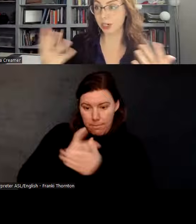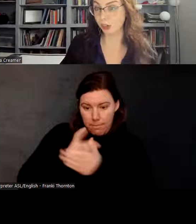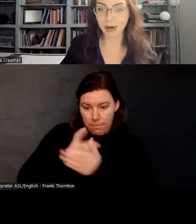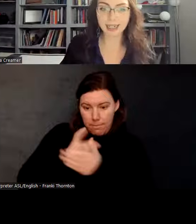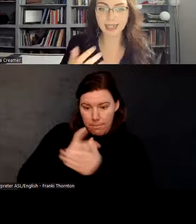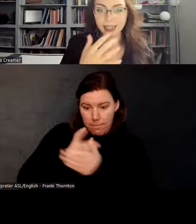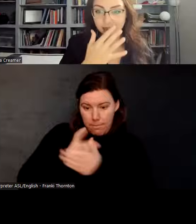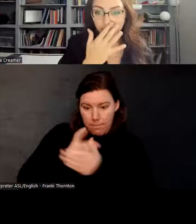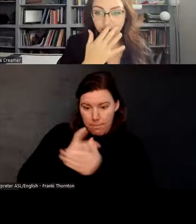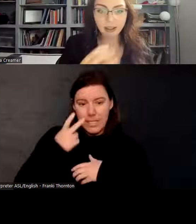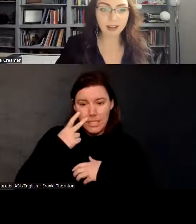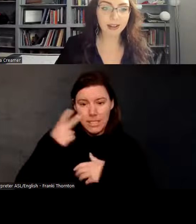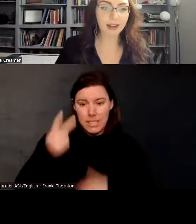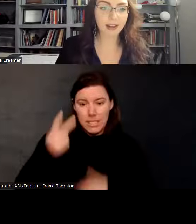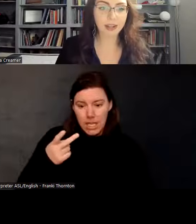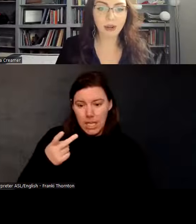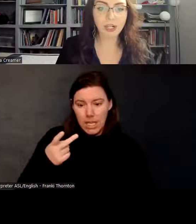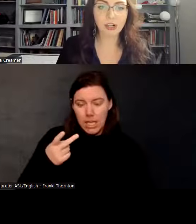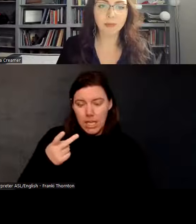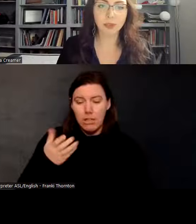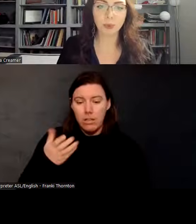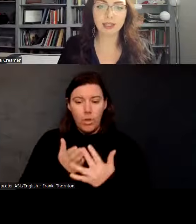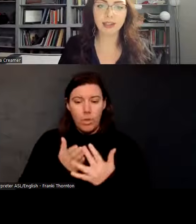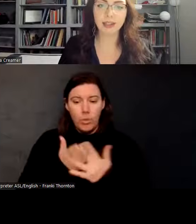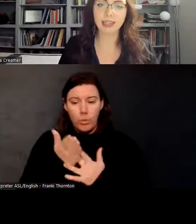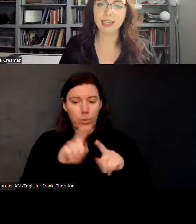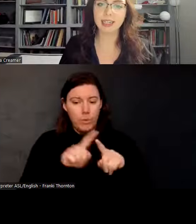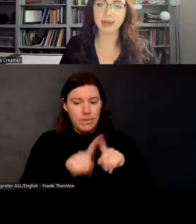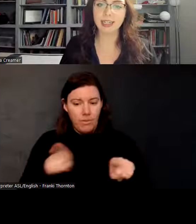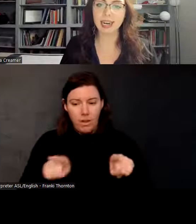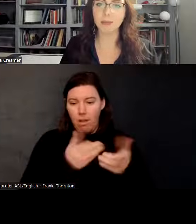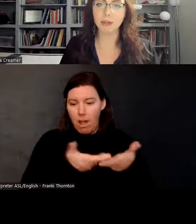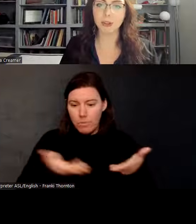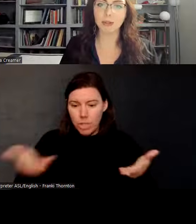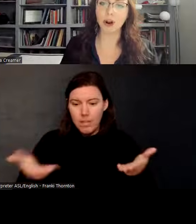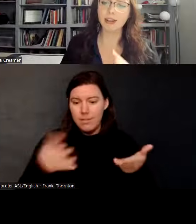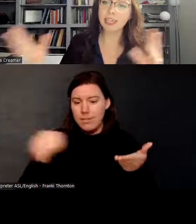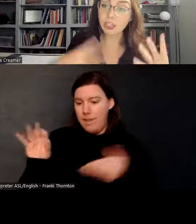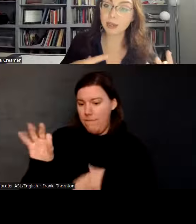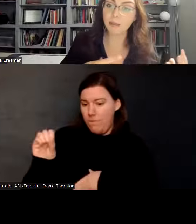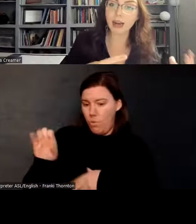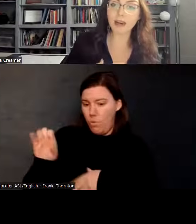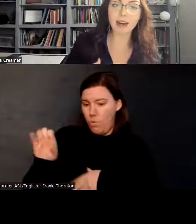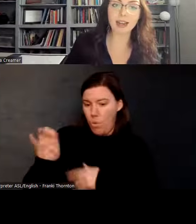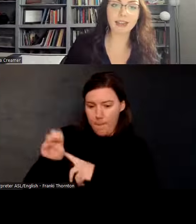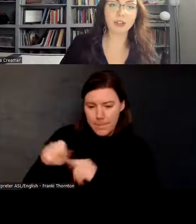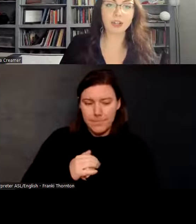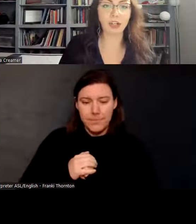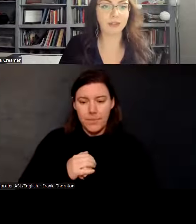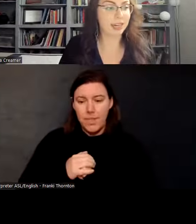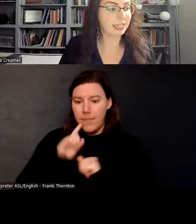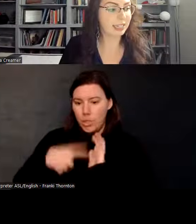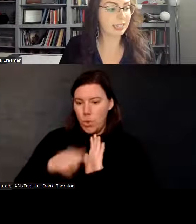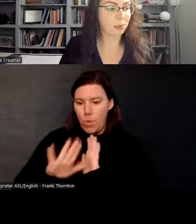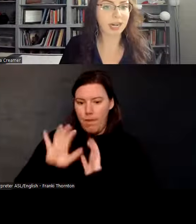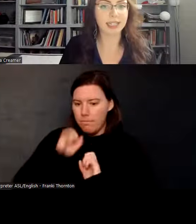from traditional practices. The negotiation between the identities maintained by groups drawn into an empire and the introduction